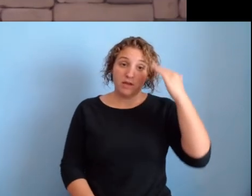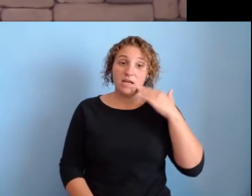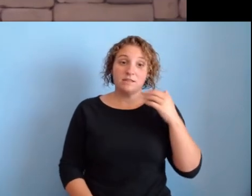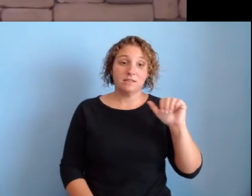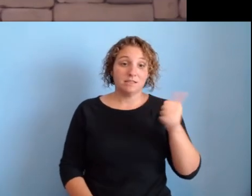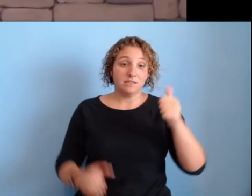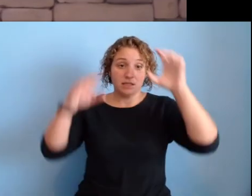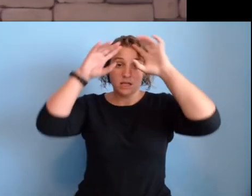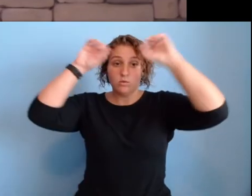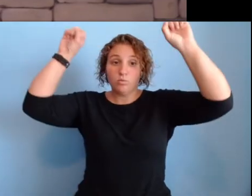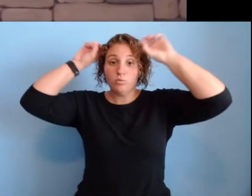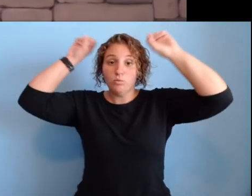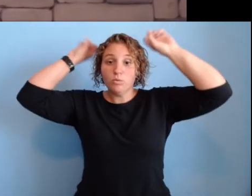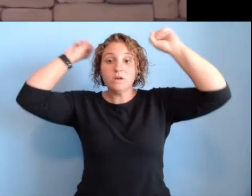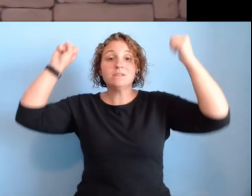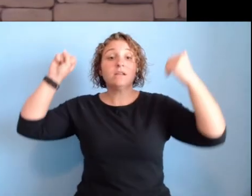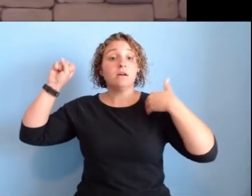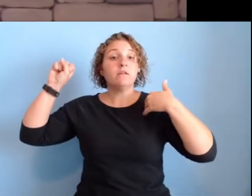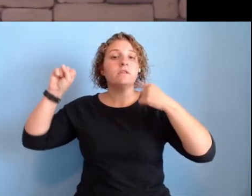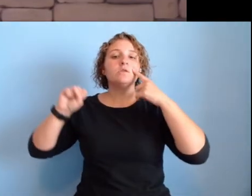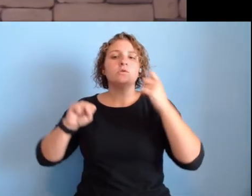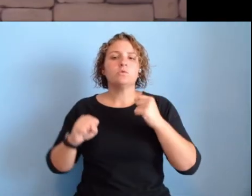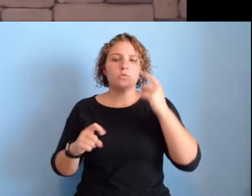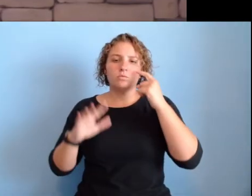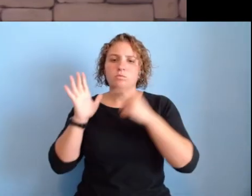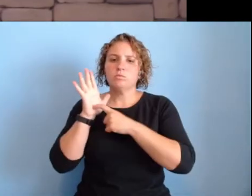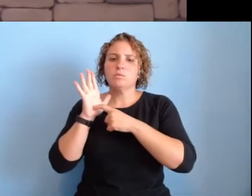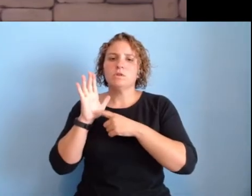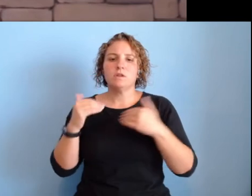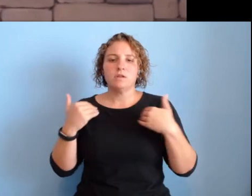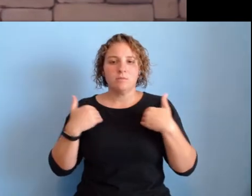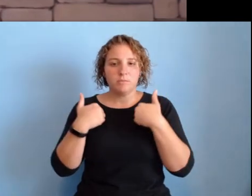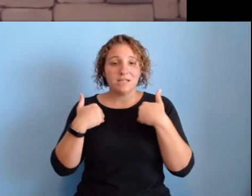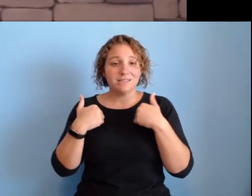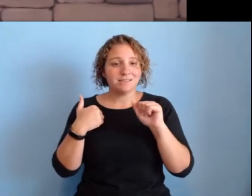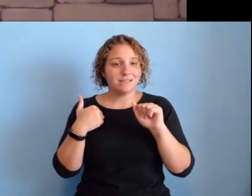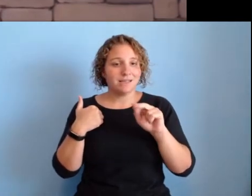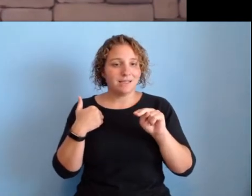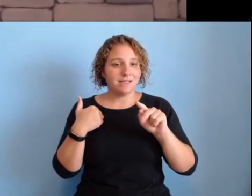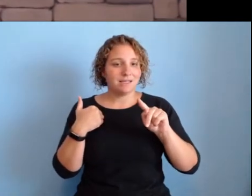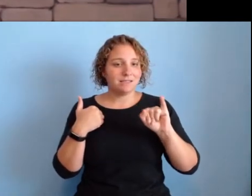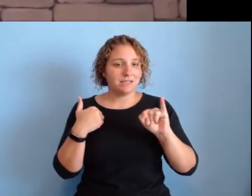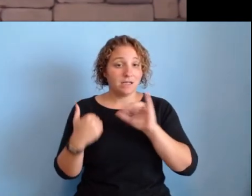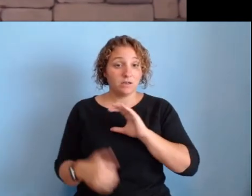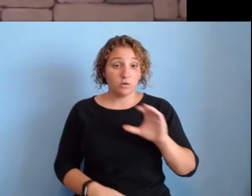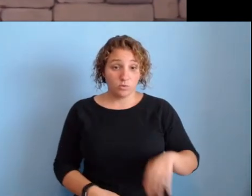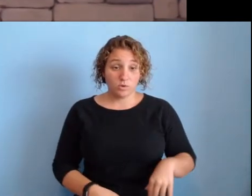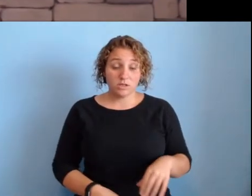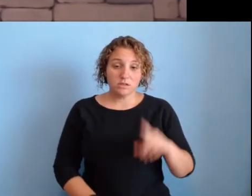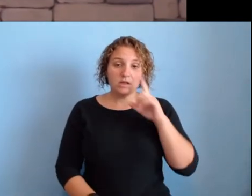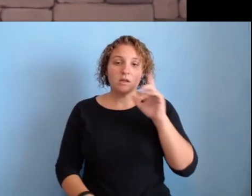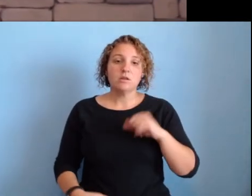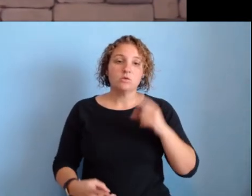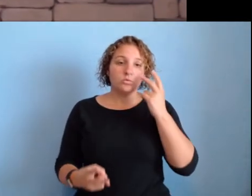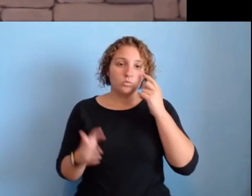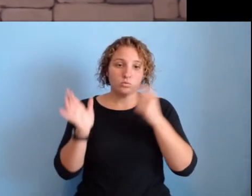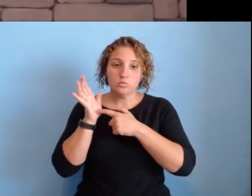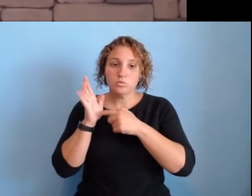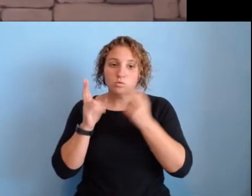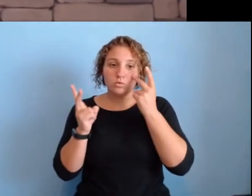pick up. The beast, this Antichrist, and again, we'll show you in a minute. The beast that thou sawest